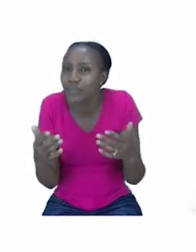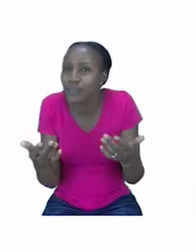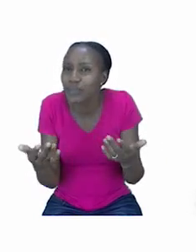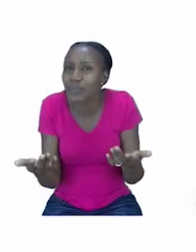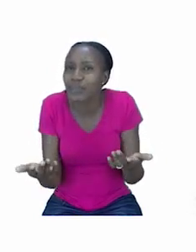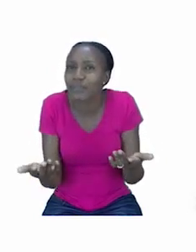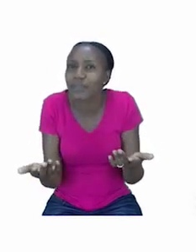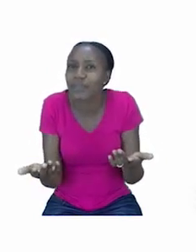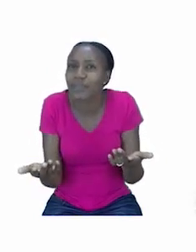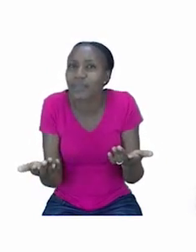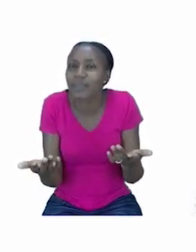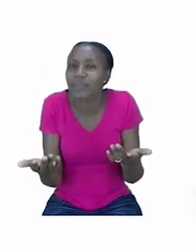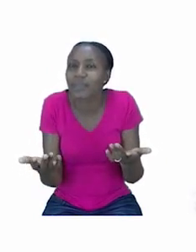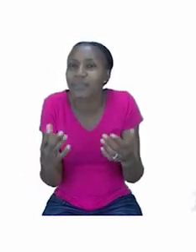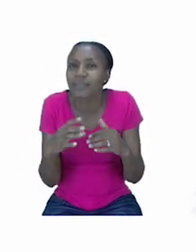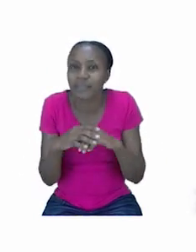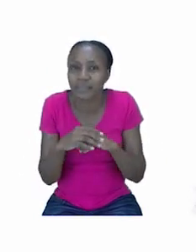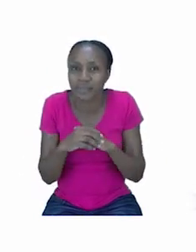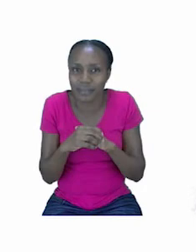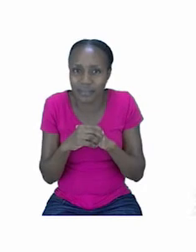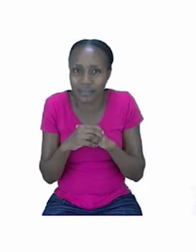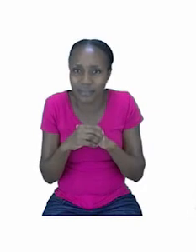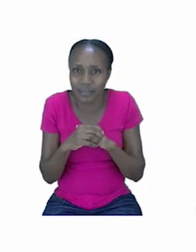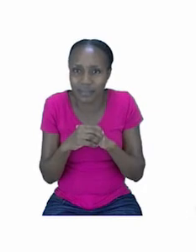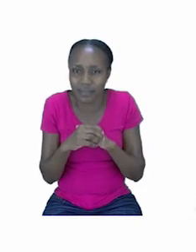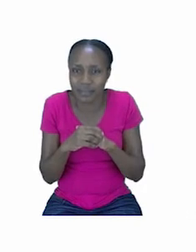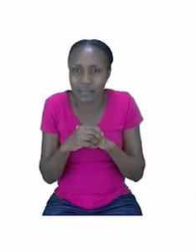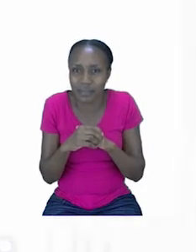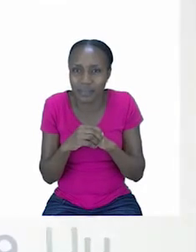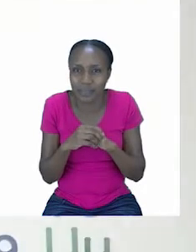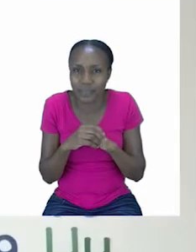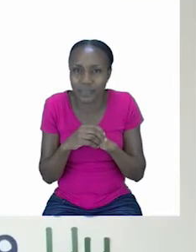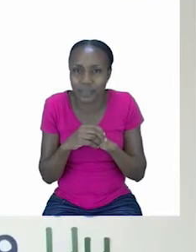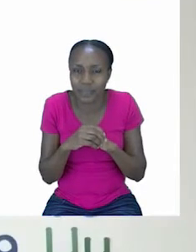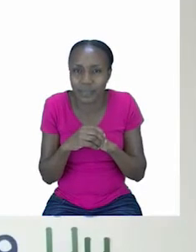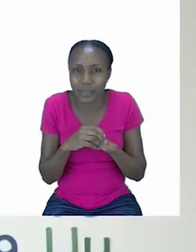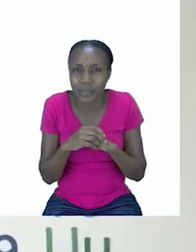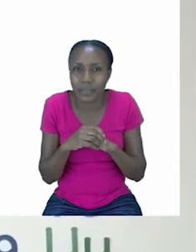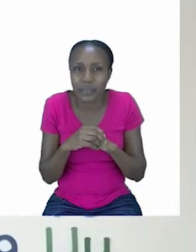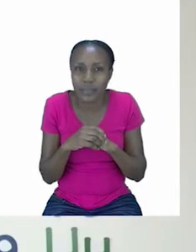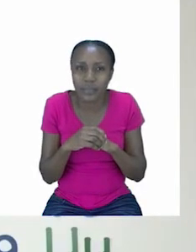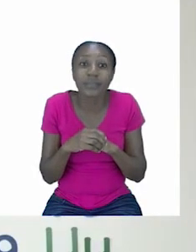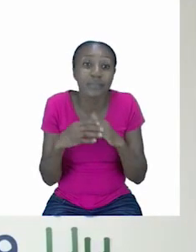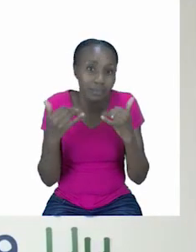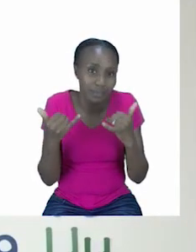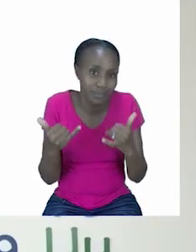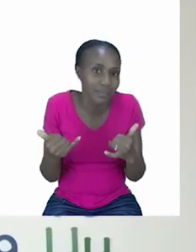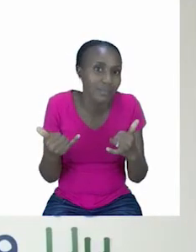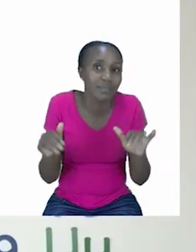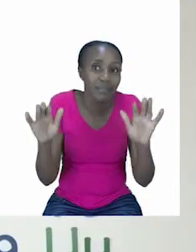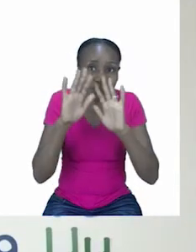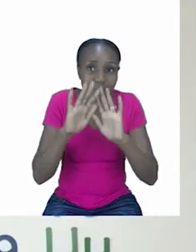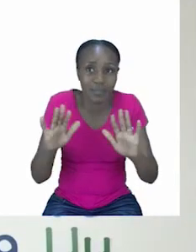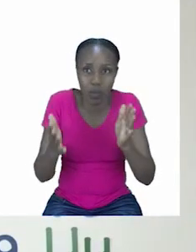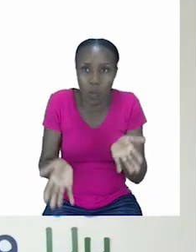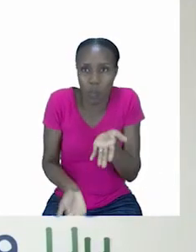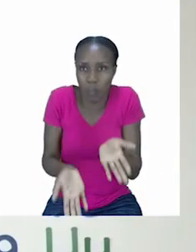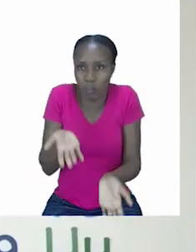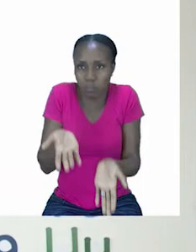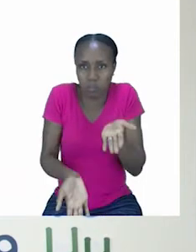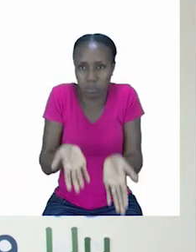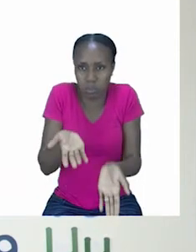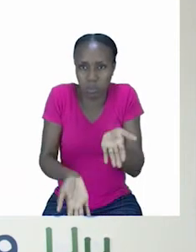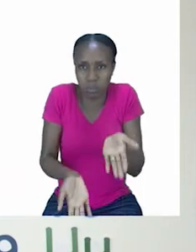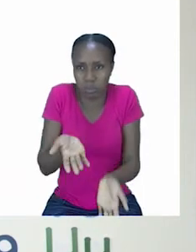one direction. Let's take a look at the board. I am going to color my wheel. Now my wheel